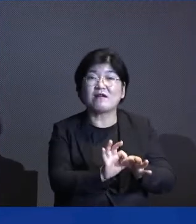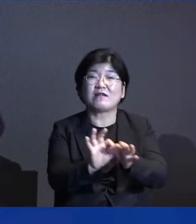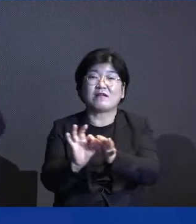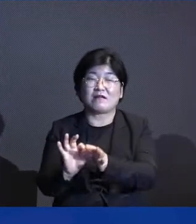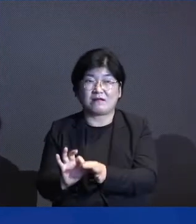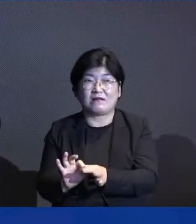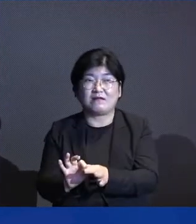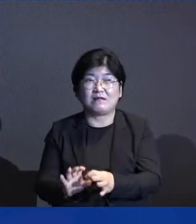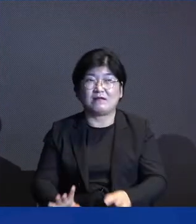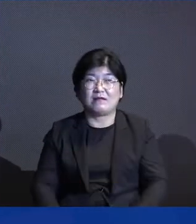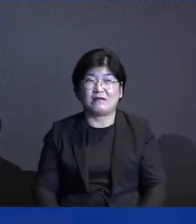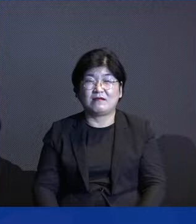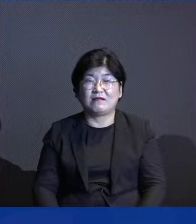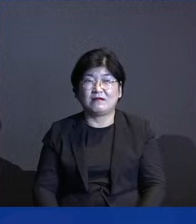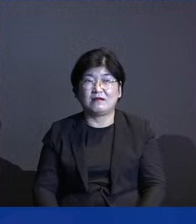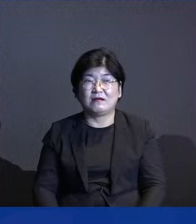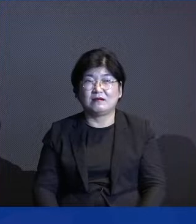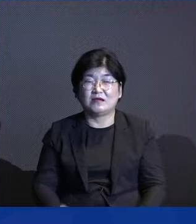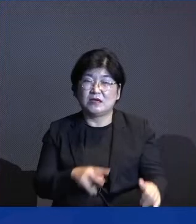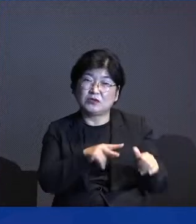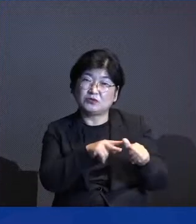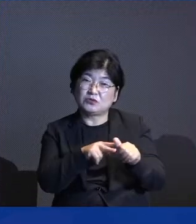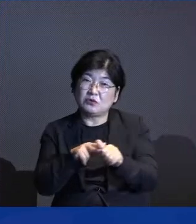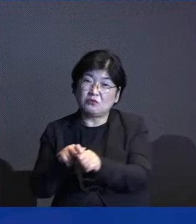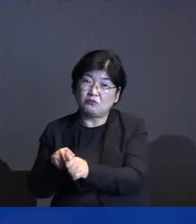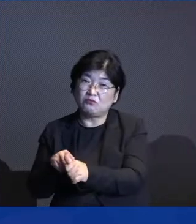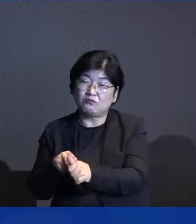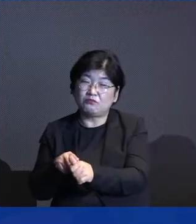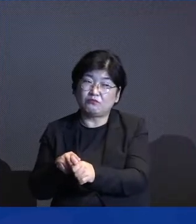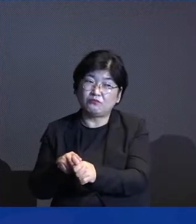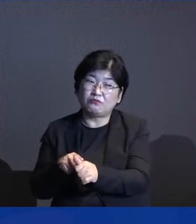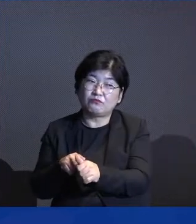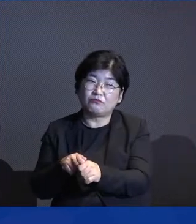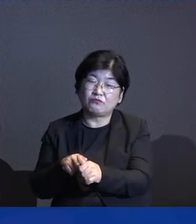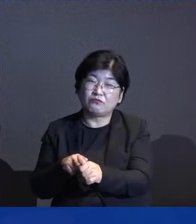collects information so that it can build,